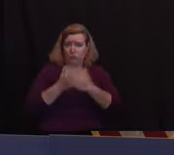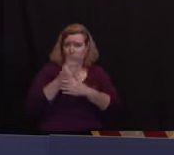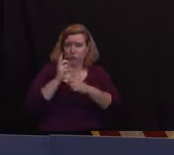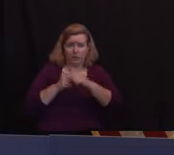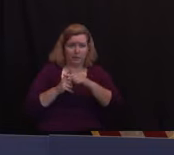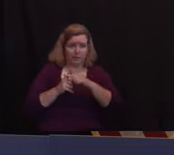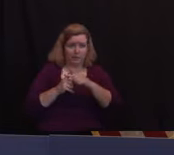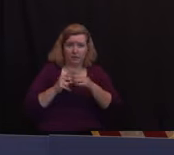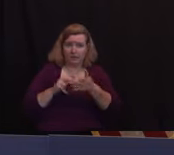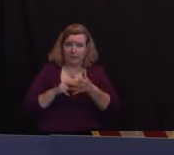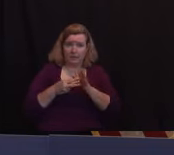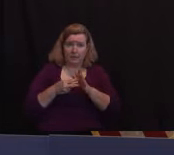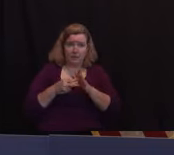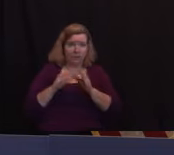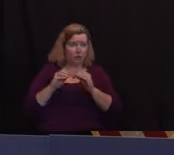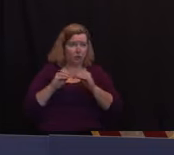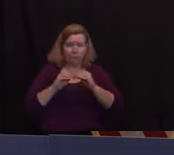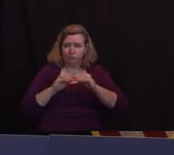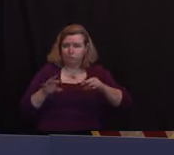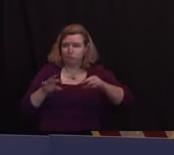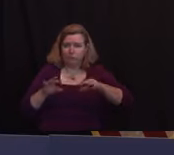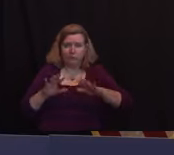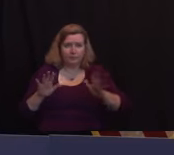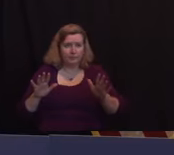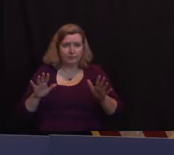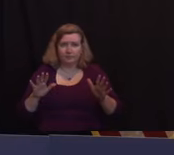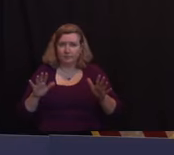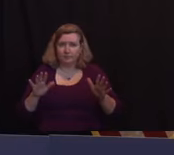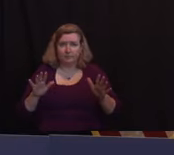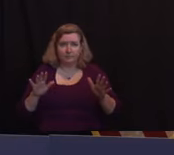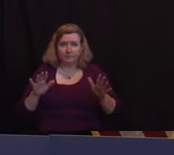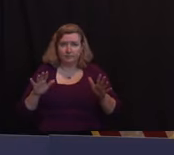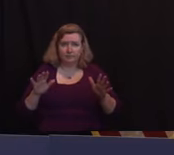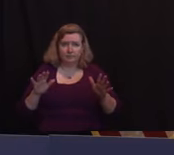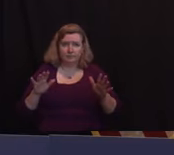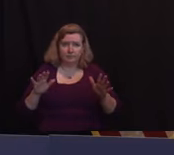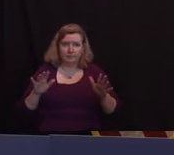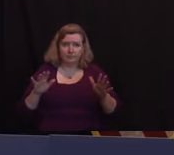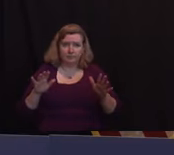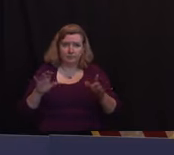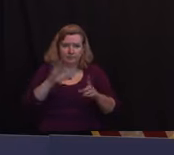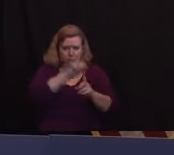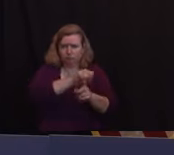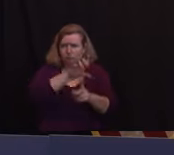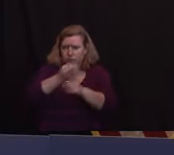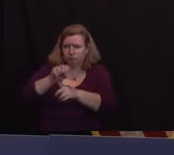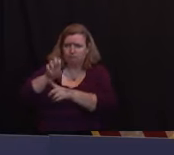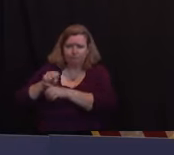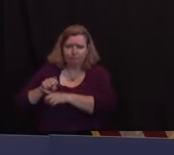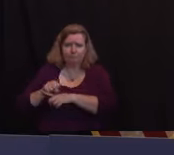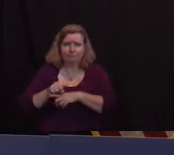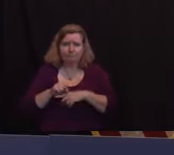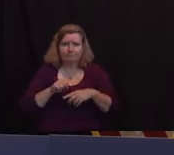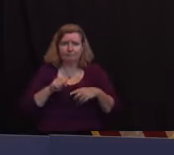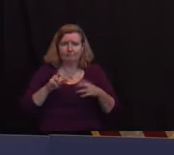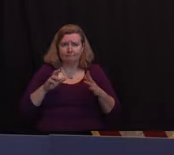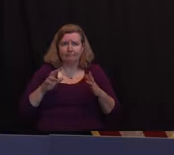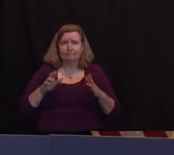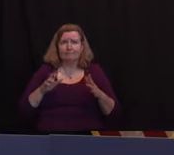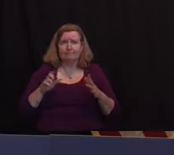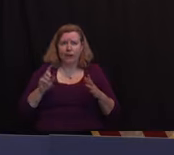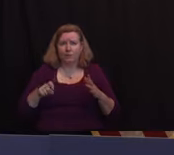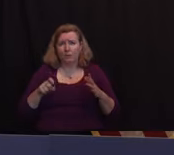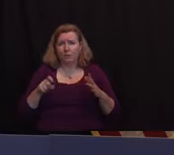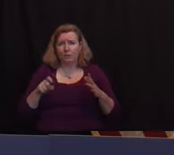is they have no active cases and they are working out their outbreak status. They have to remain with no cases